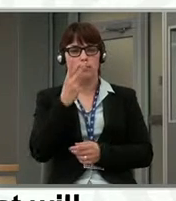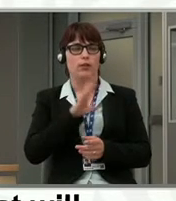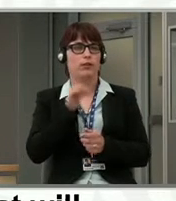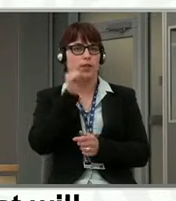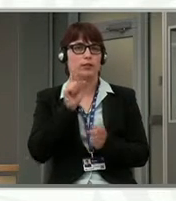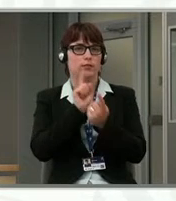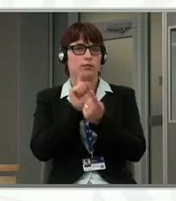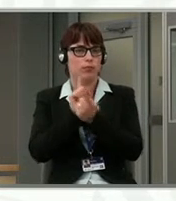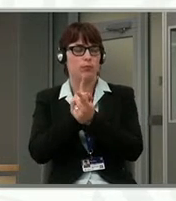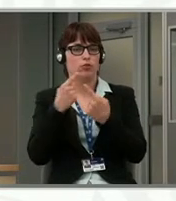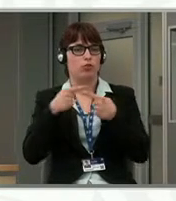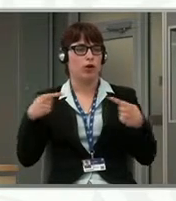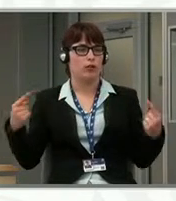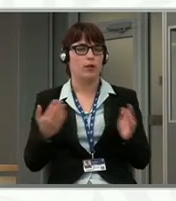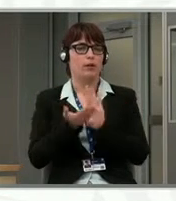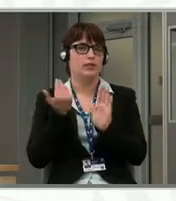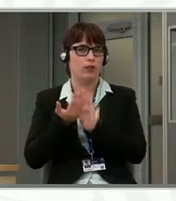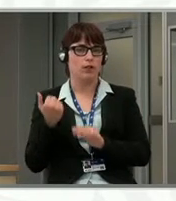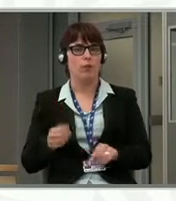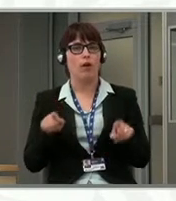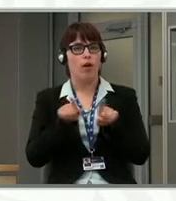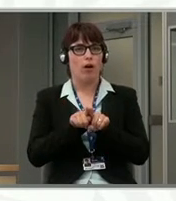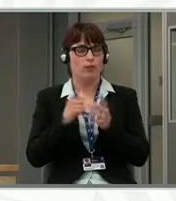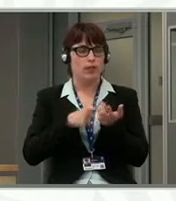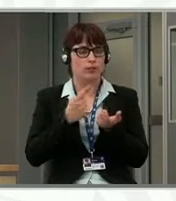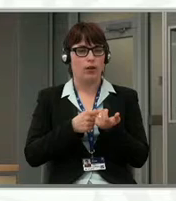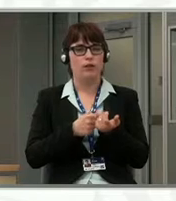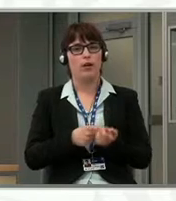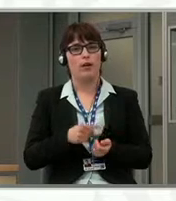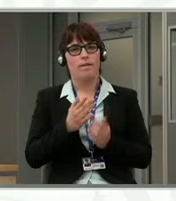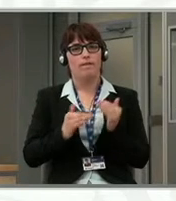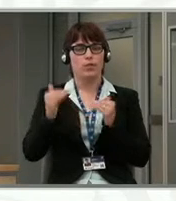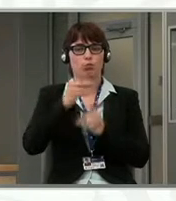On the road of implementation of the Convention, there are many challenges.